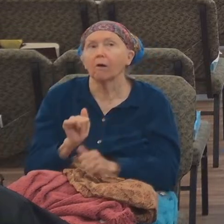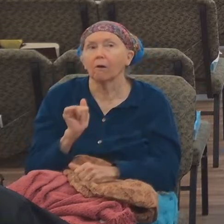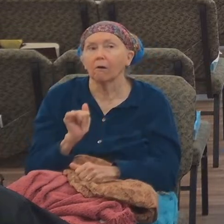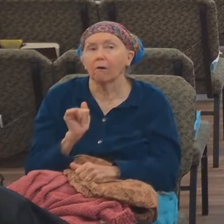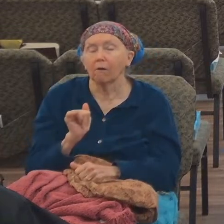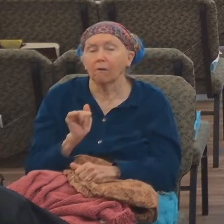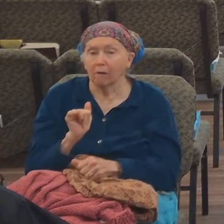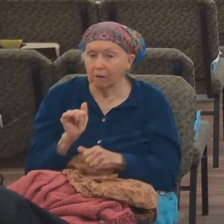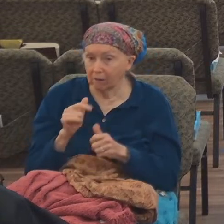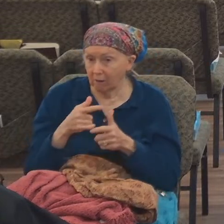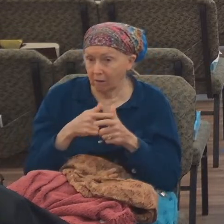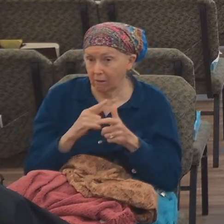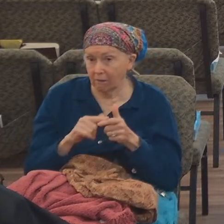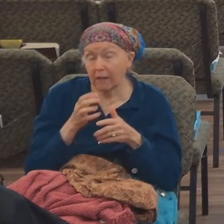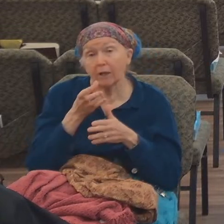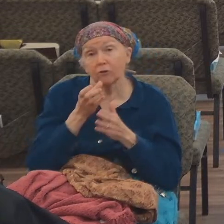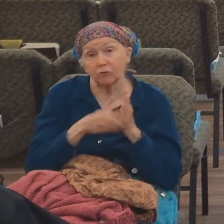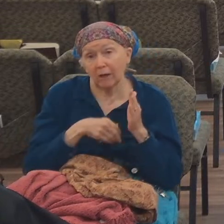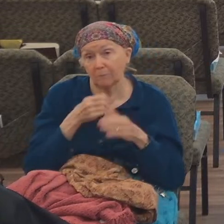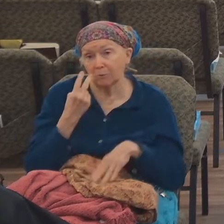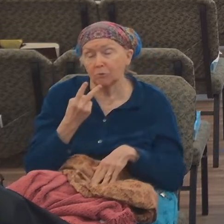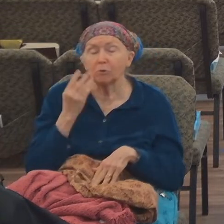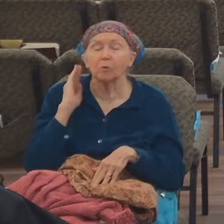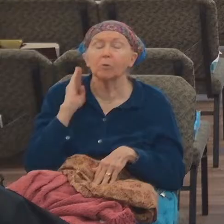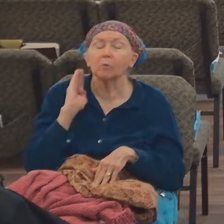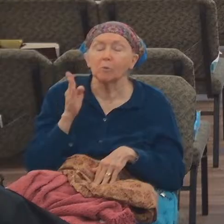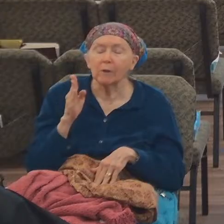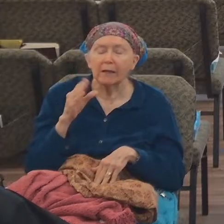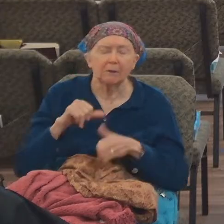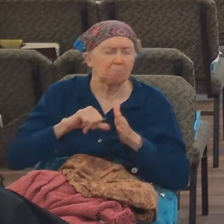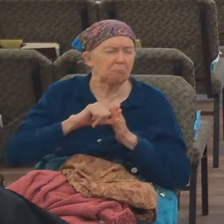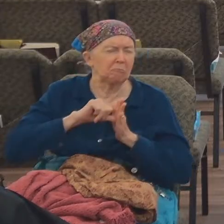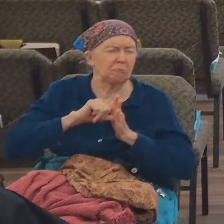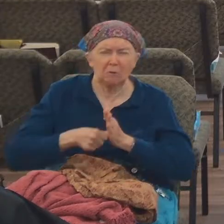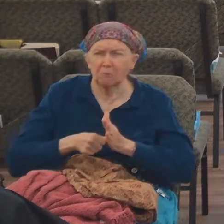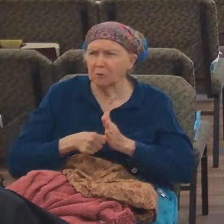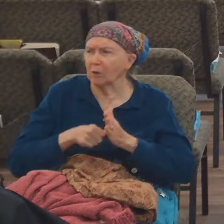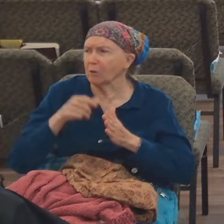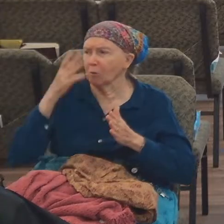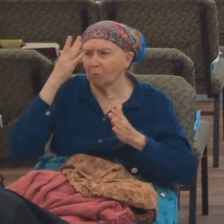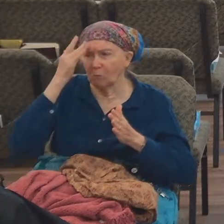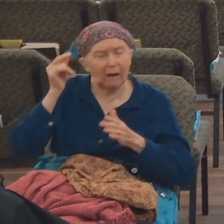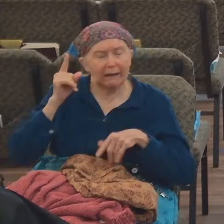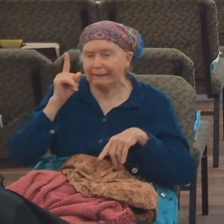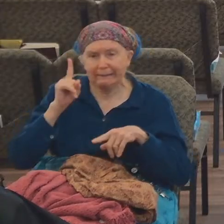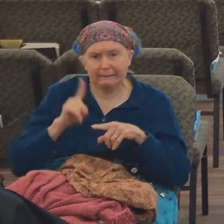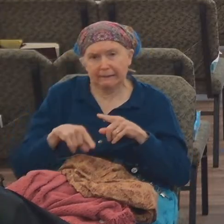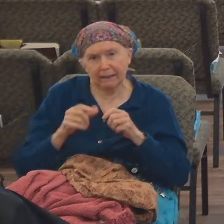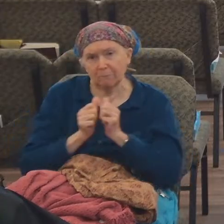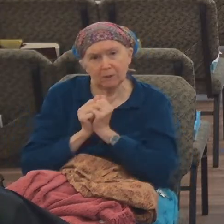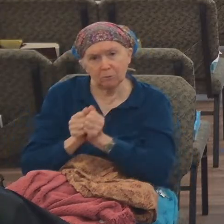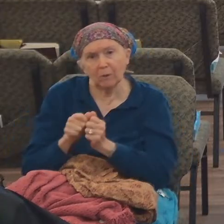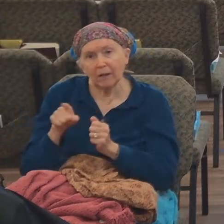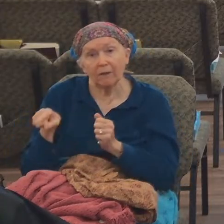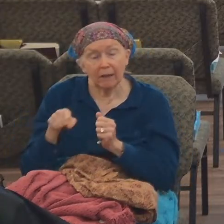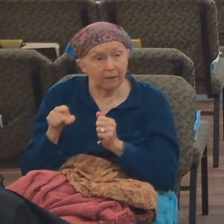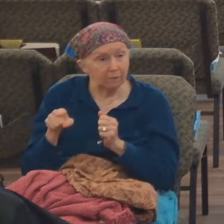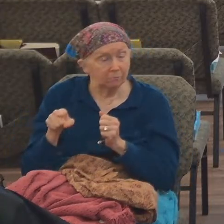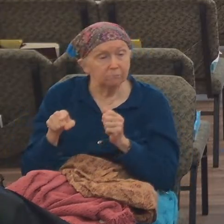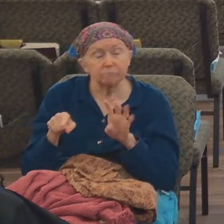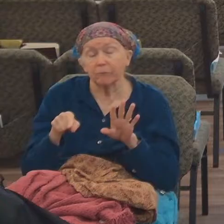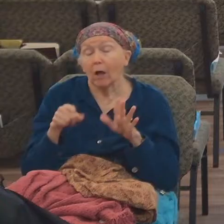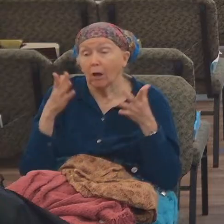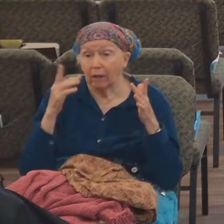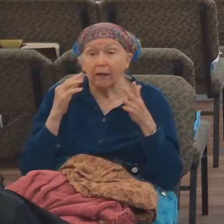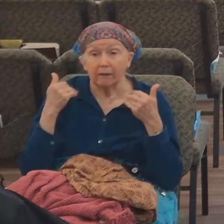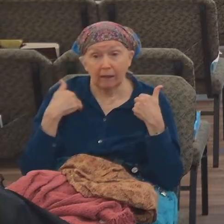to emphasize, right, why he hasn't been able to be there with them. And he does that for a reason. Okay? He